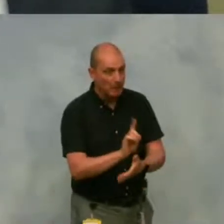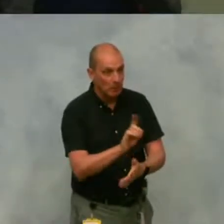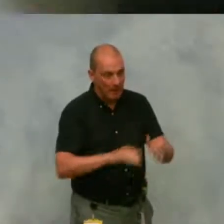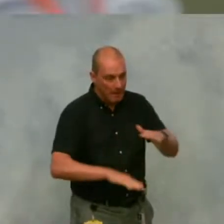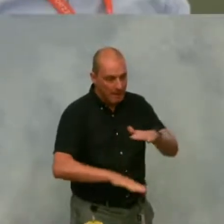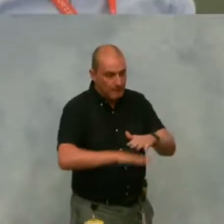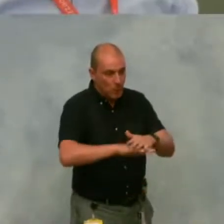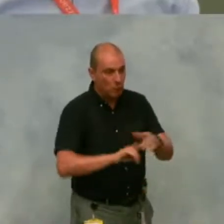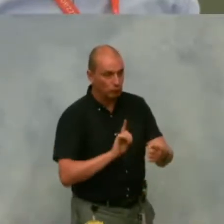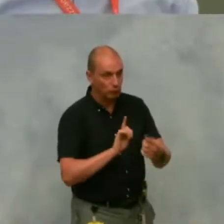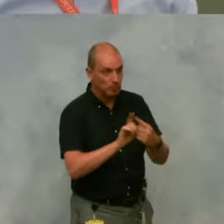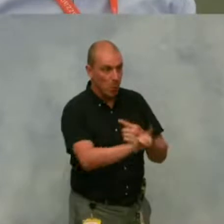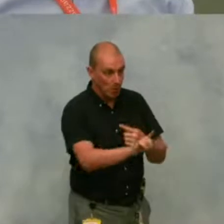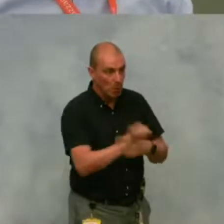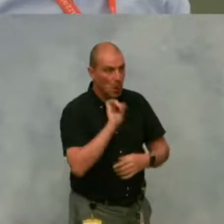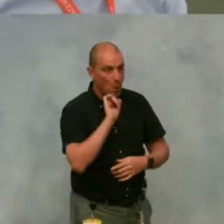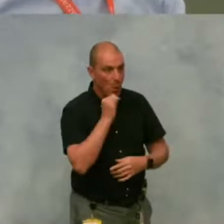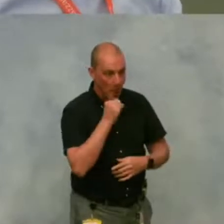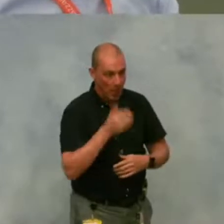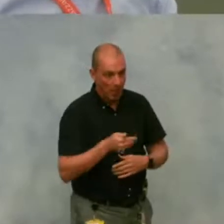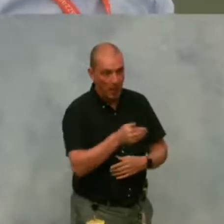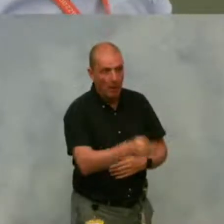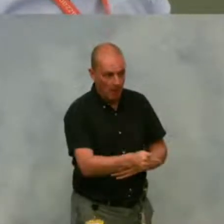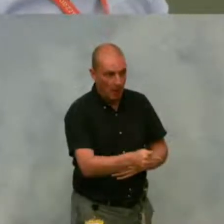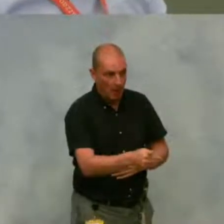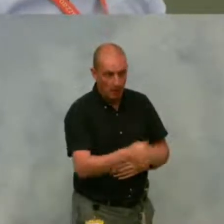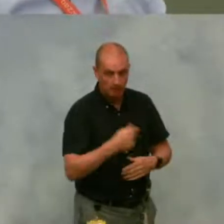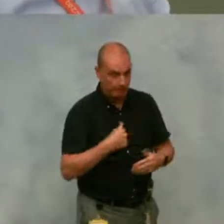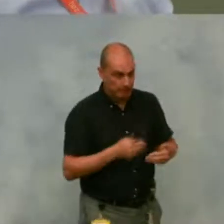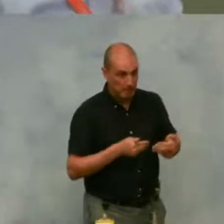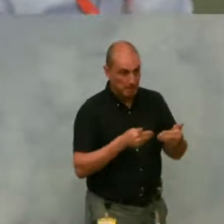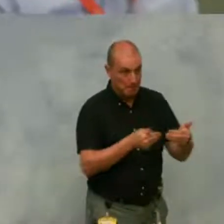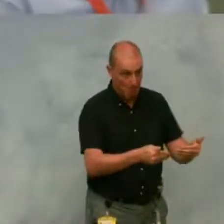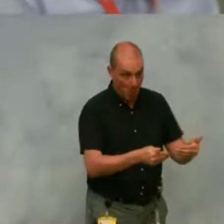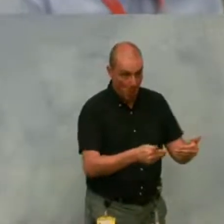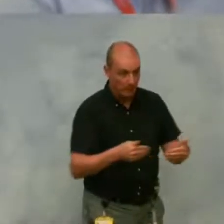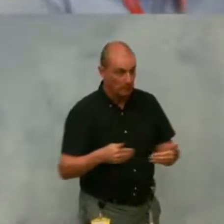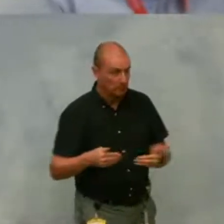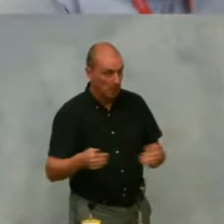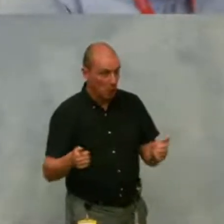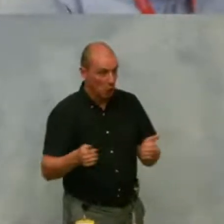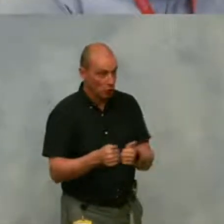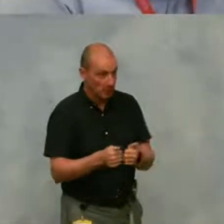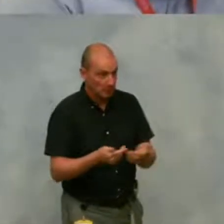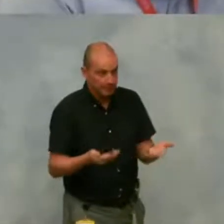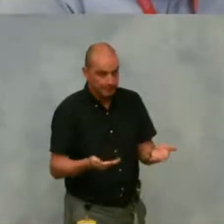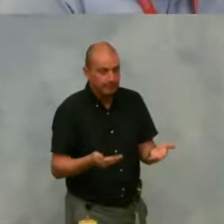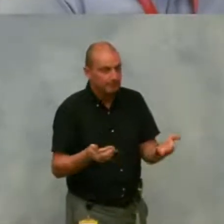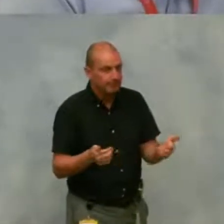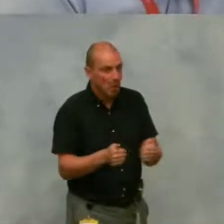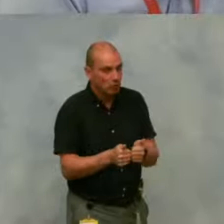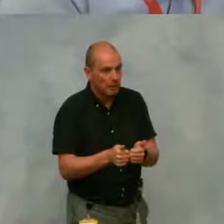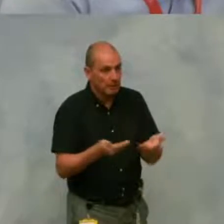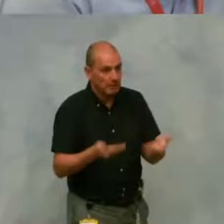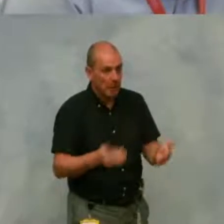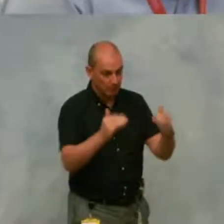Thank you. I'll move the report. Agreed. Can we move on now to item